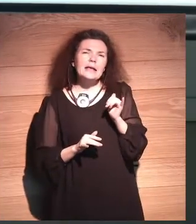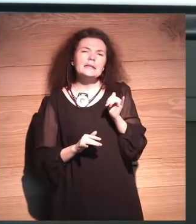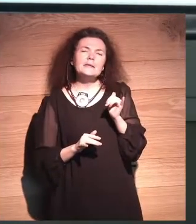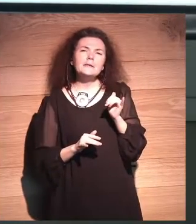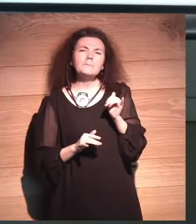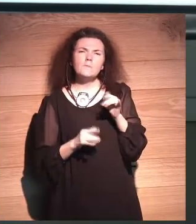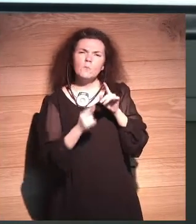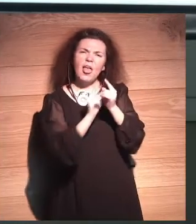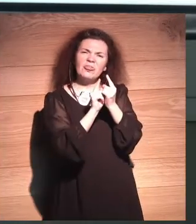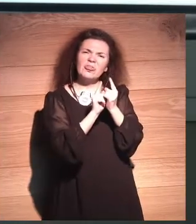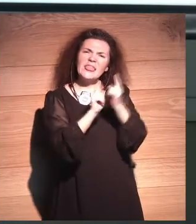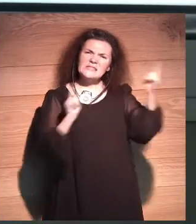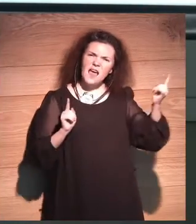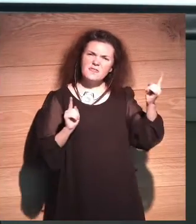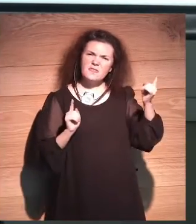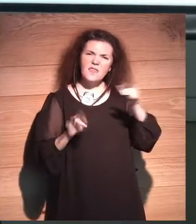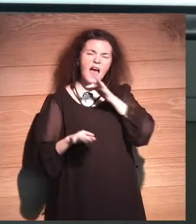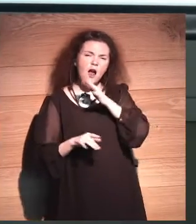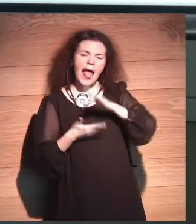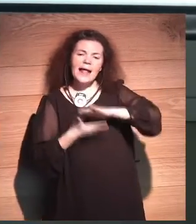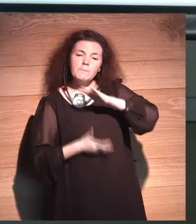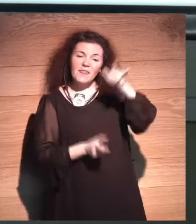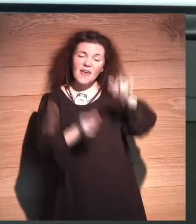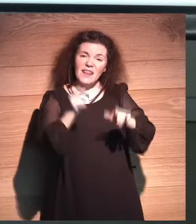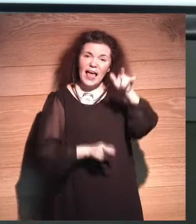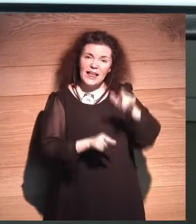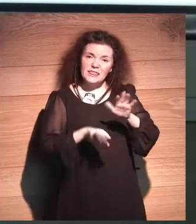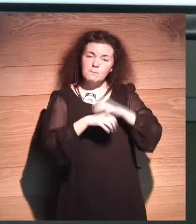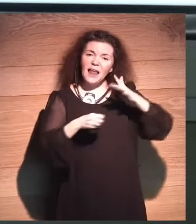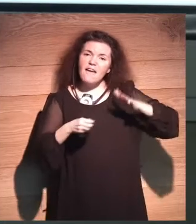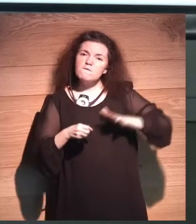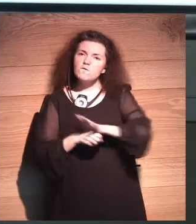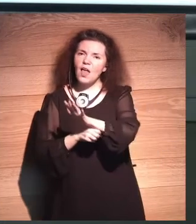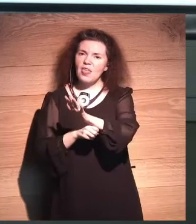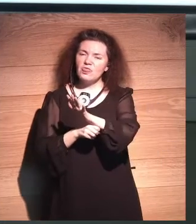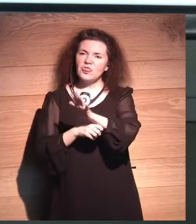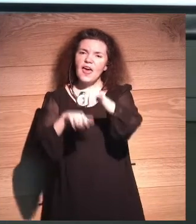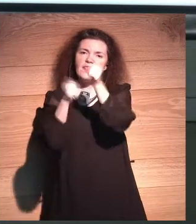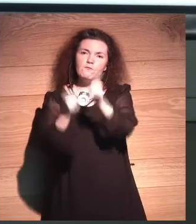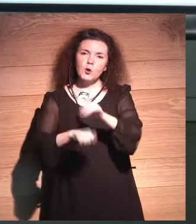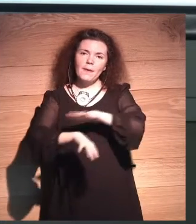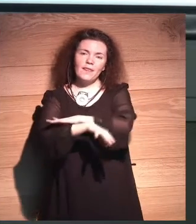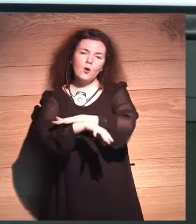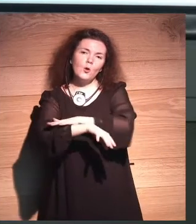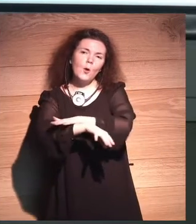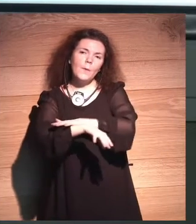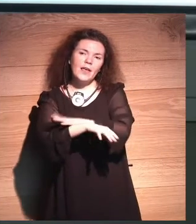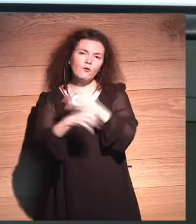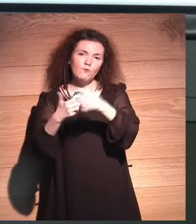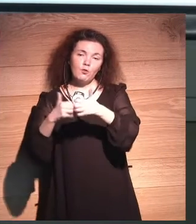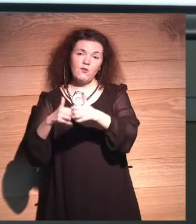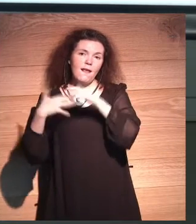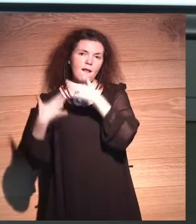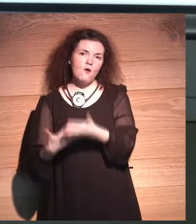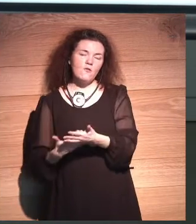of people to have an influence in and over the way that government works. So if you look at the most recent